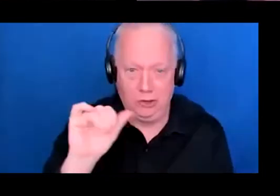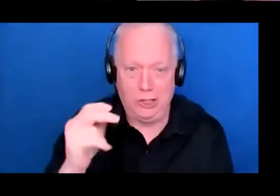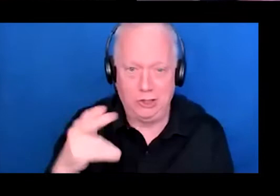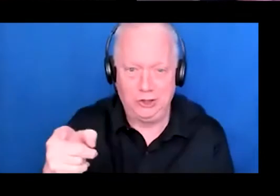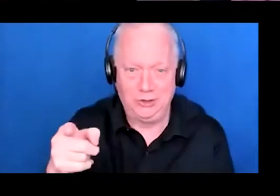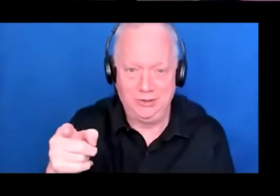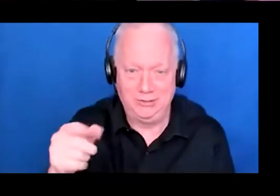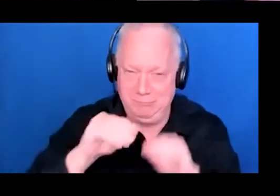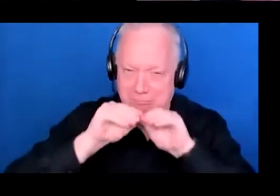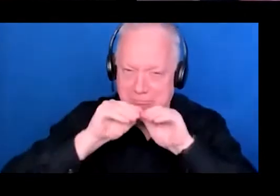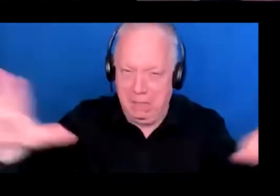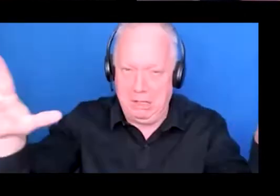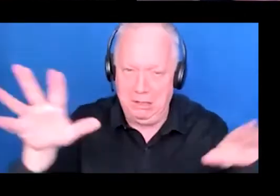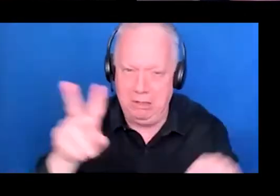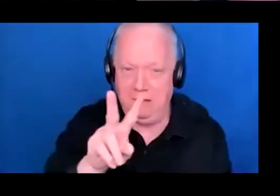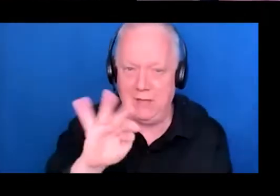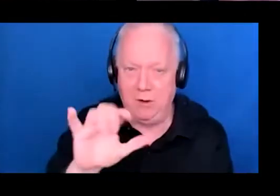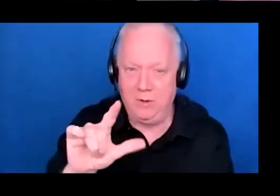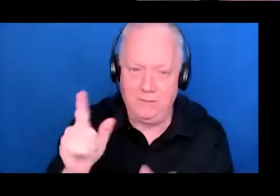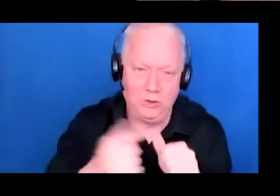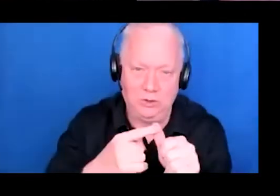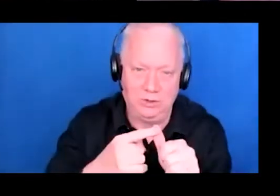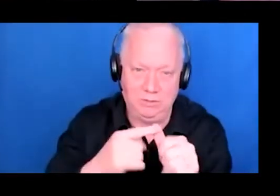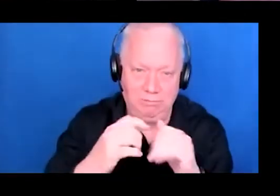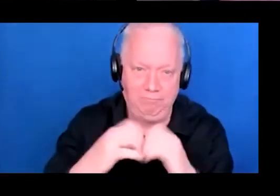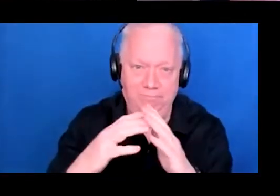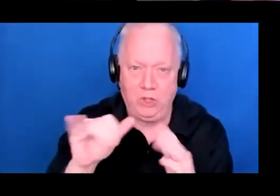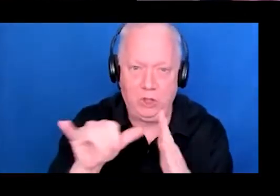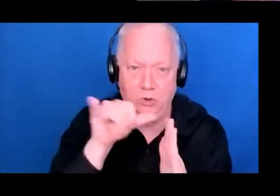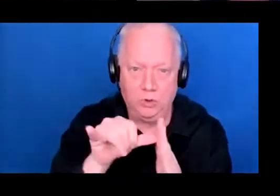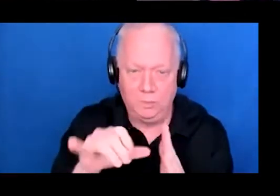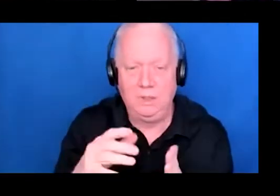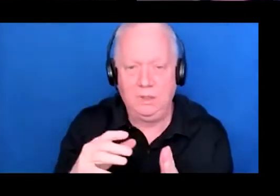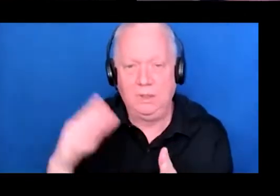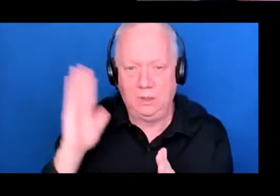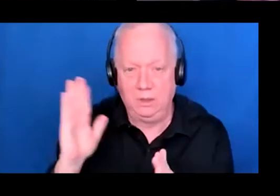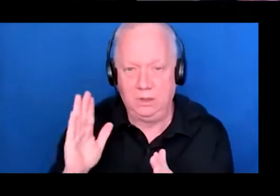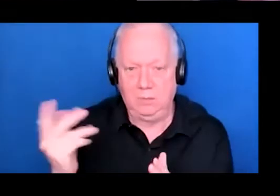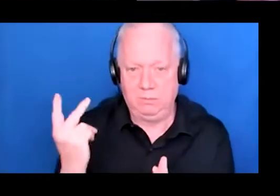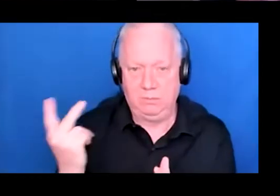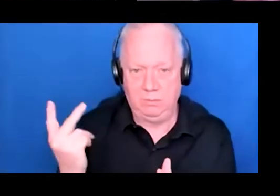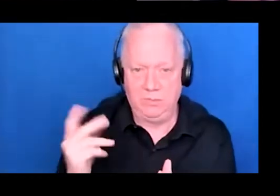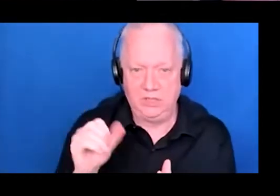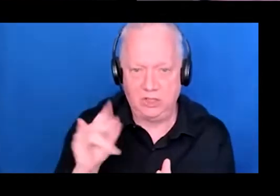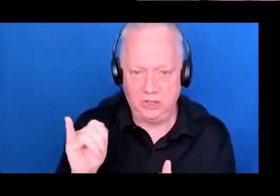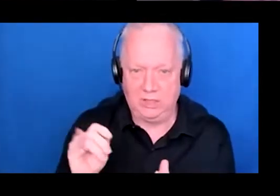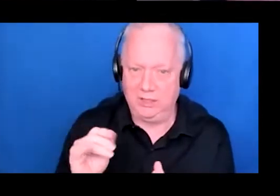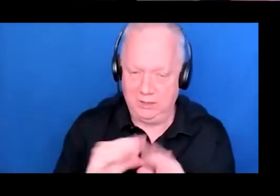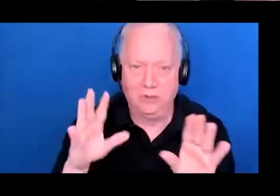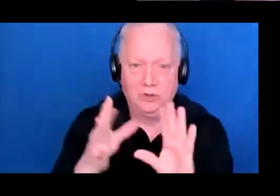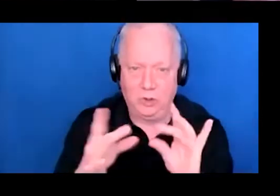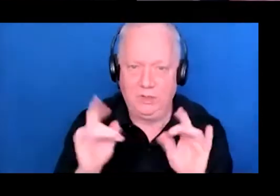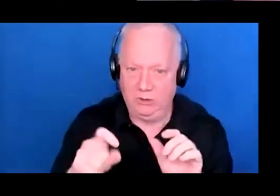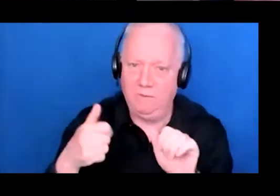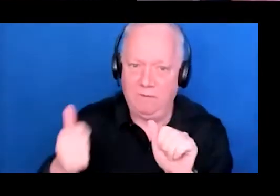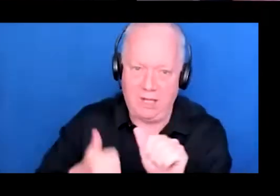went viral very early in the days of YouTube. And at that point, both Sachi and I were clear that we had a story that we needed to